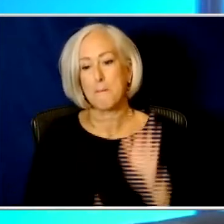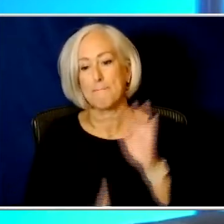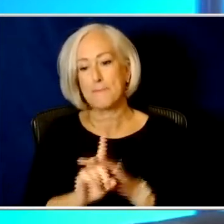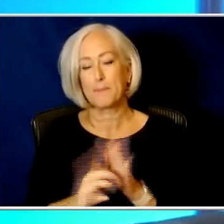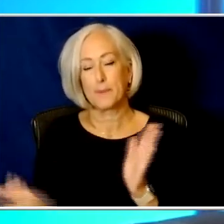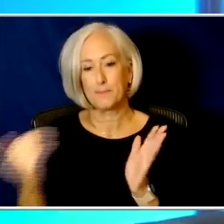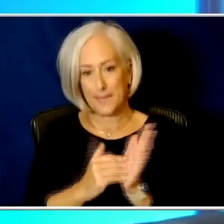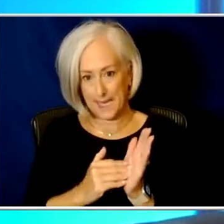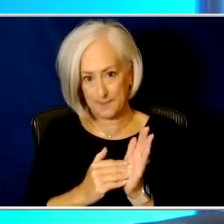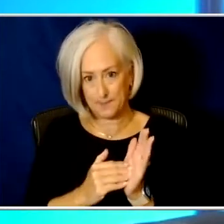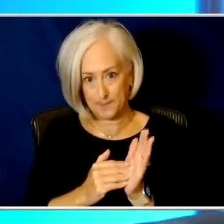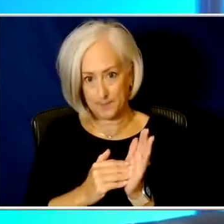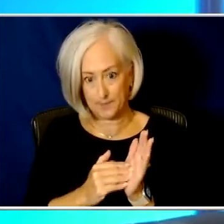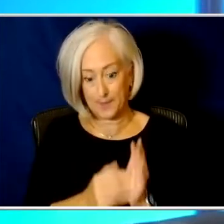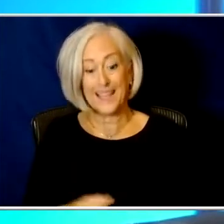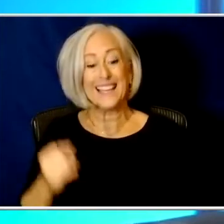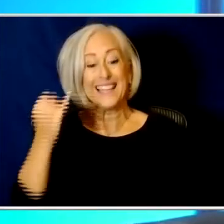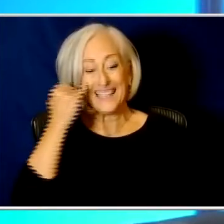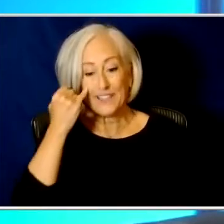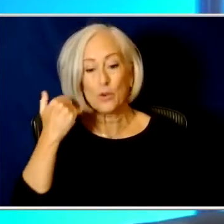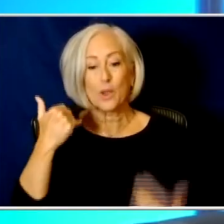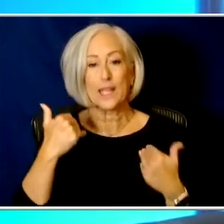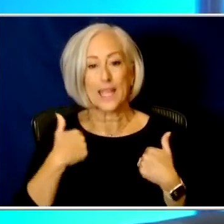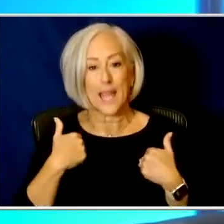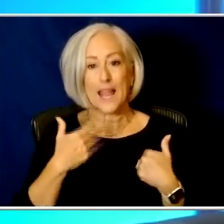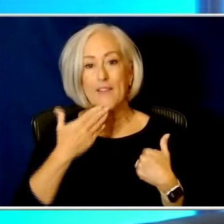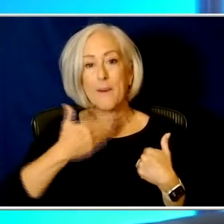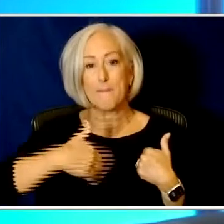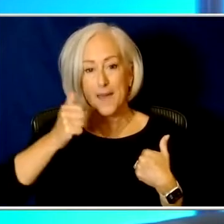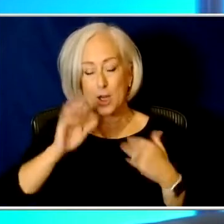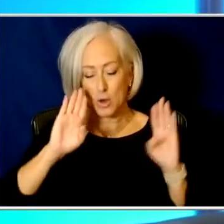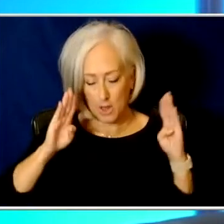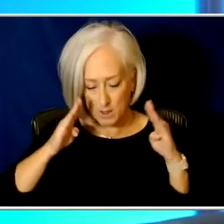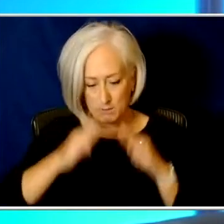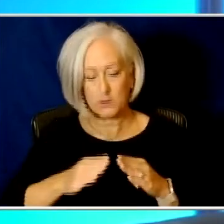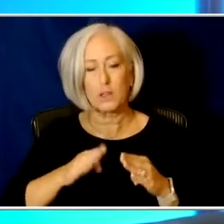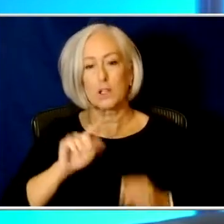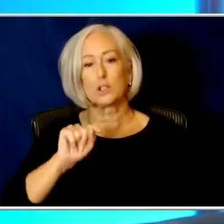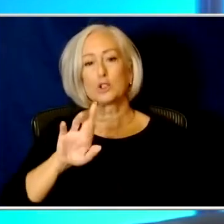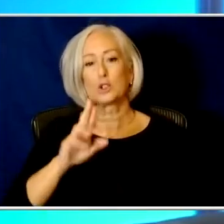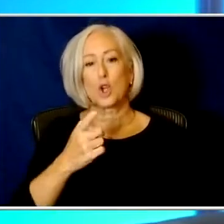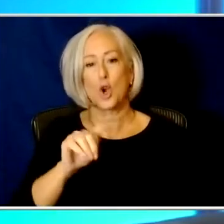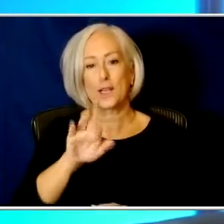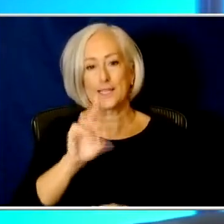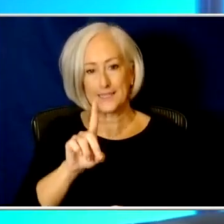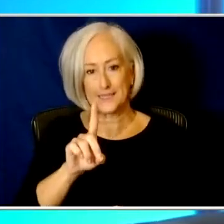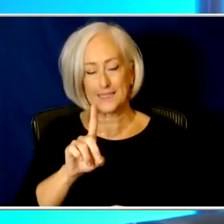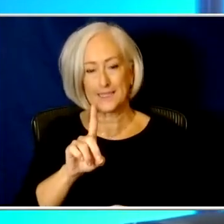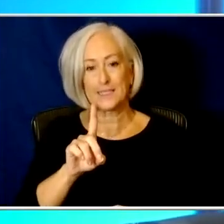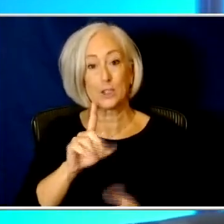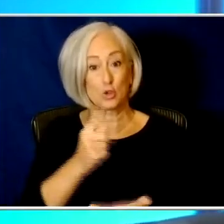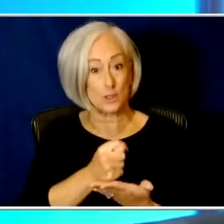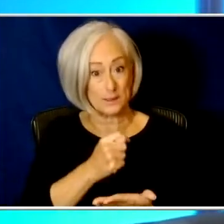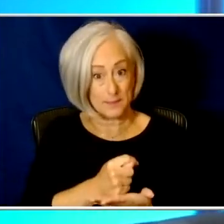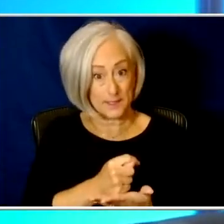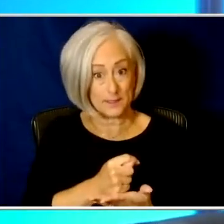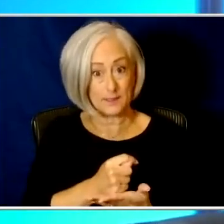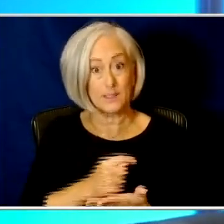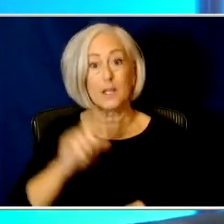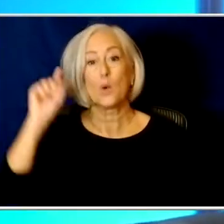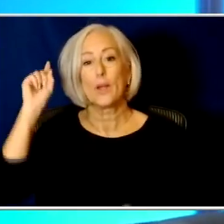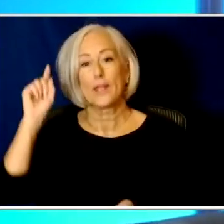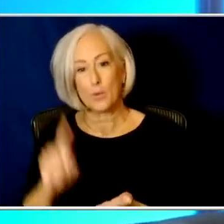make sure that that's clear. So patients who have triple negative disease, they're treated with surgery, radiation, and chemo.